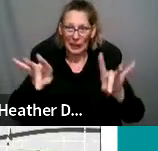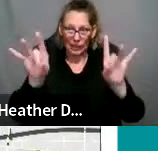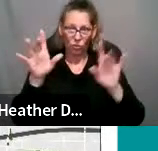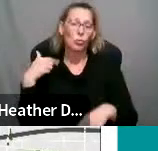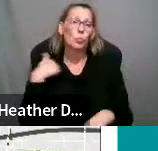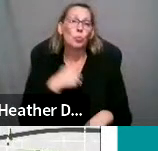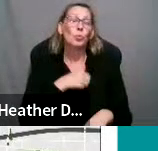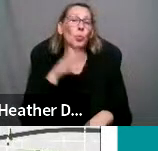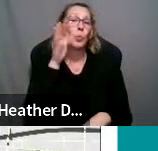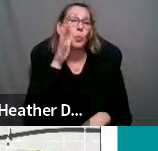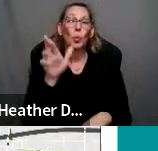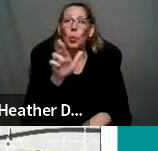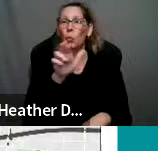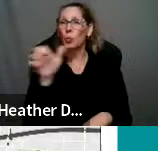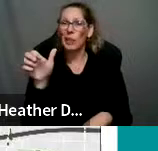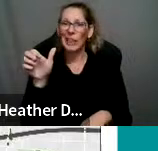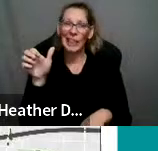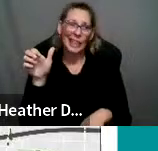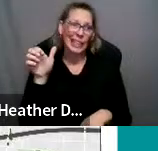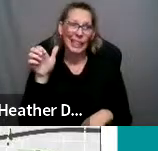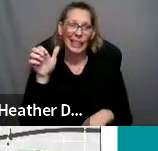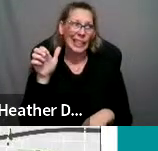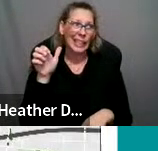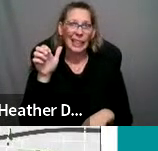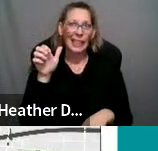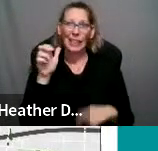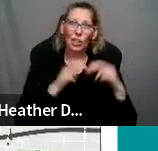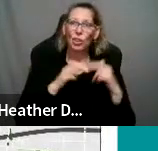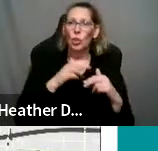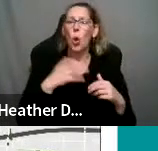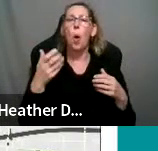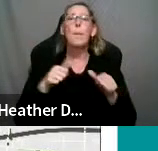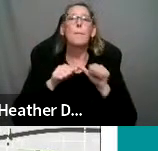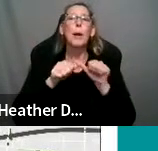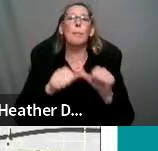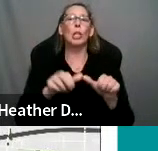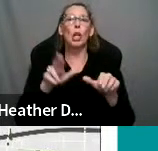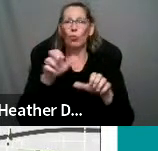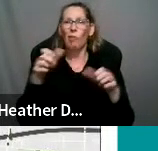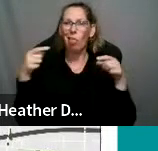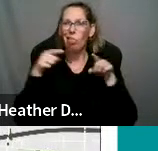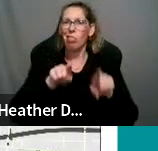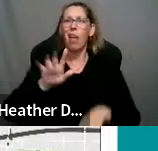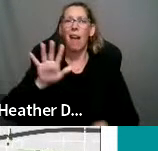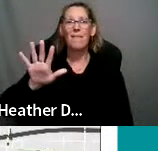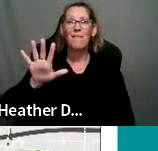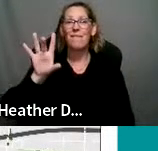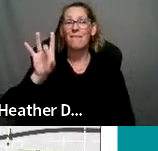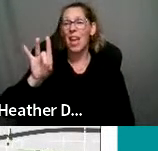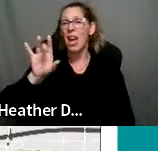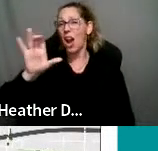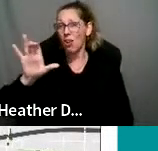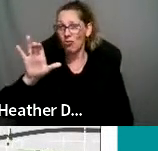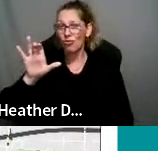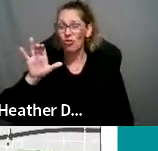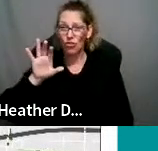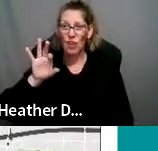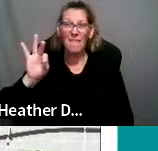be reconstructing or permanently realigning approximately 5,800 linear feet of